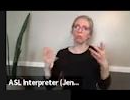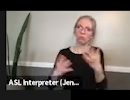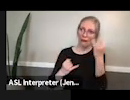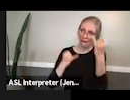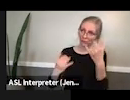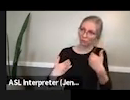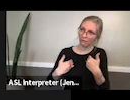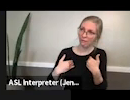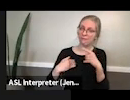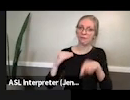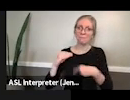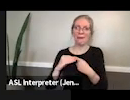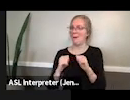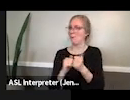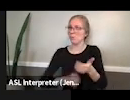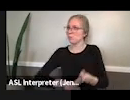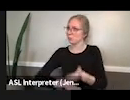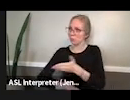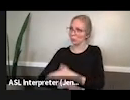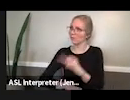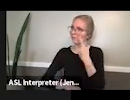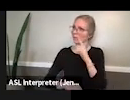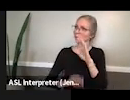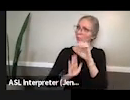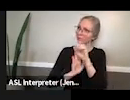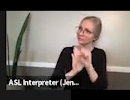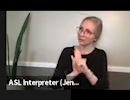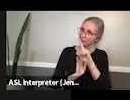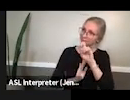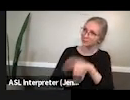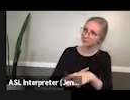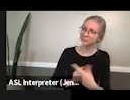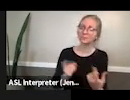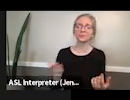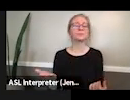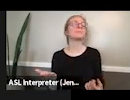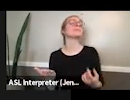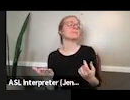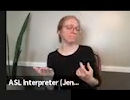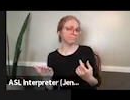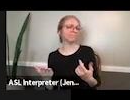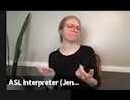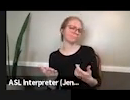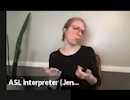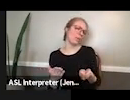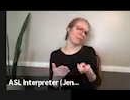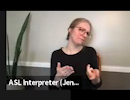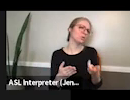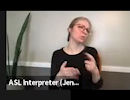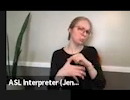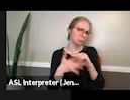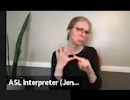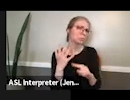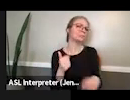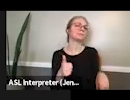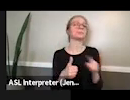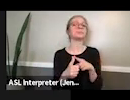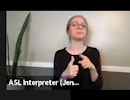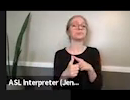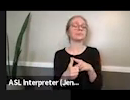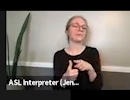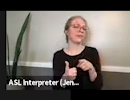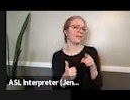about how we might improve this for your state? So there's a couple of things. One is that this is